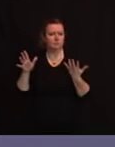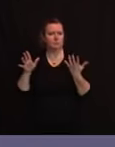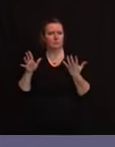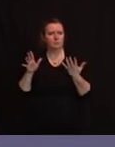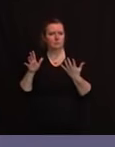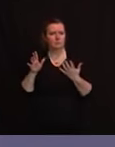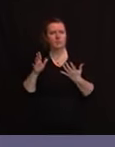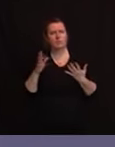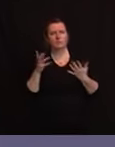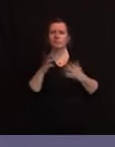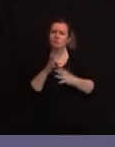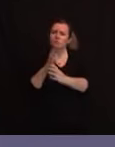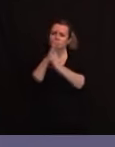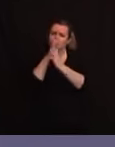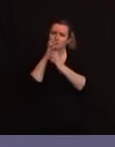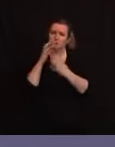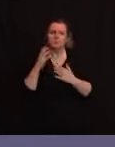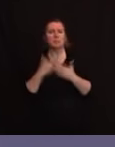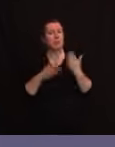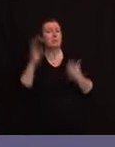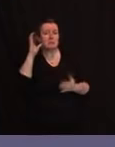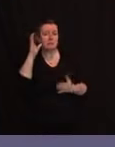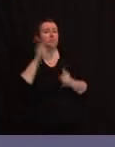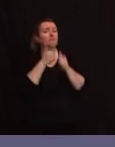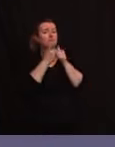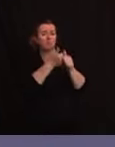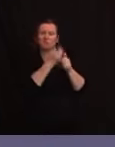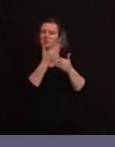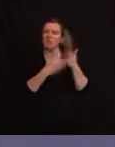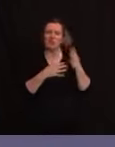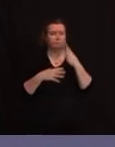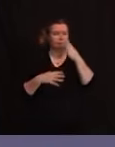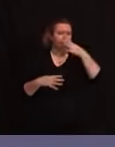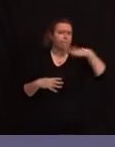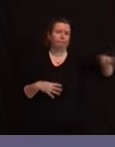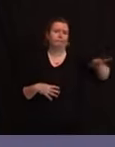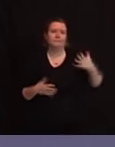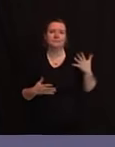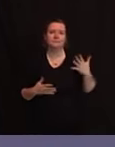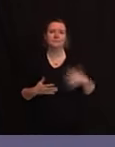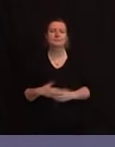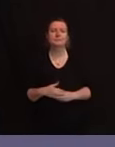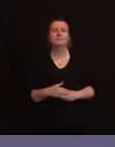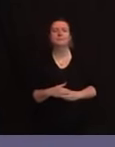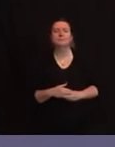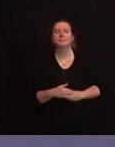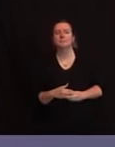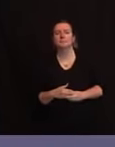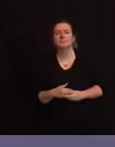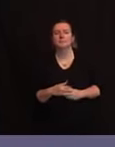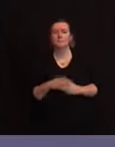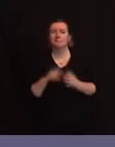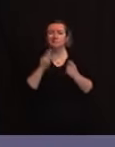what we'll look to on the 50% go down, I'm not sure there's, Matt, hold on one sec. I'm not sure there's a specific